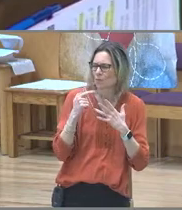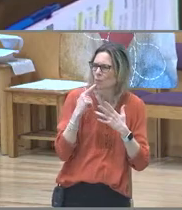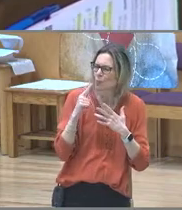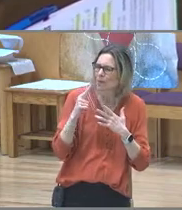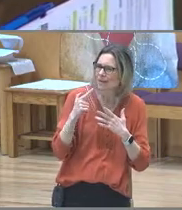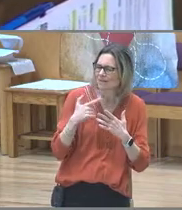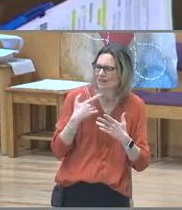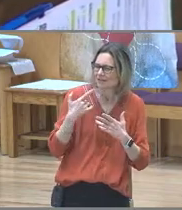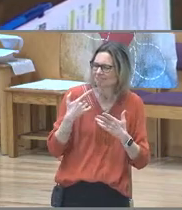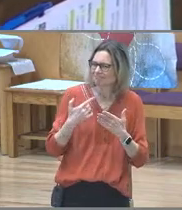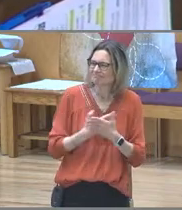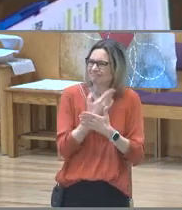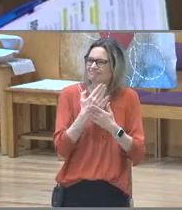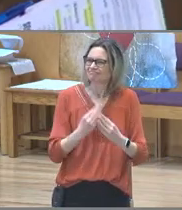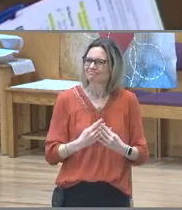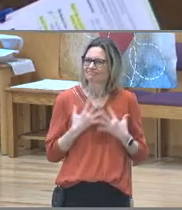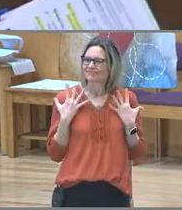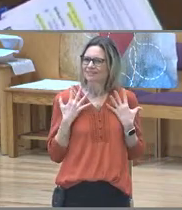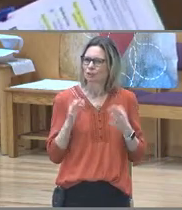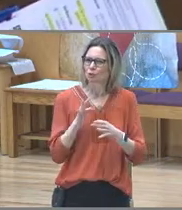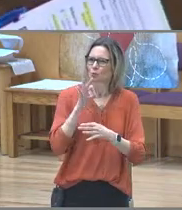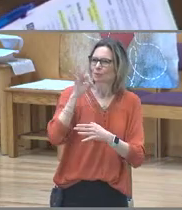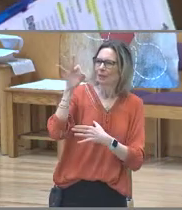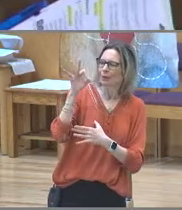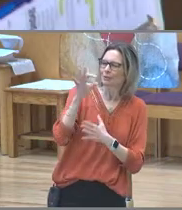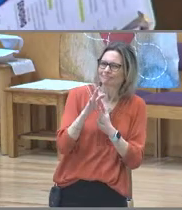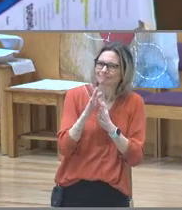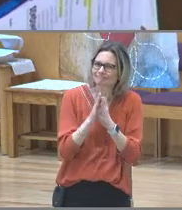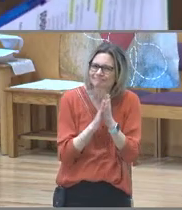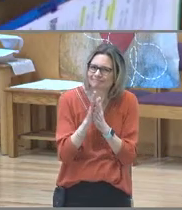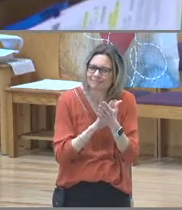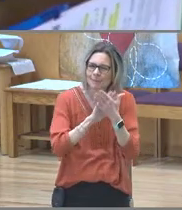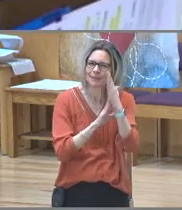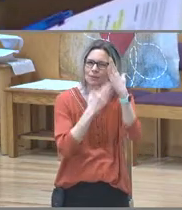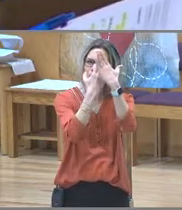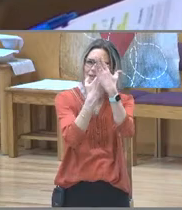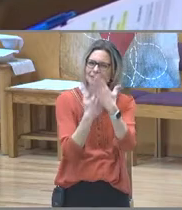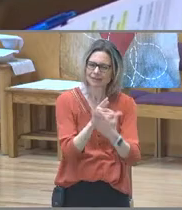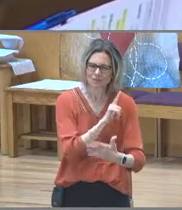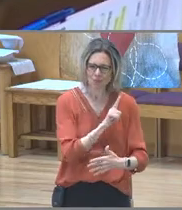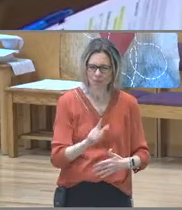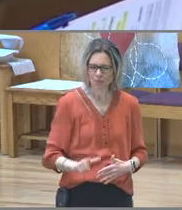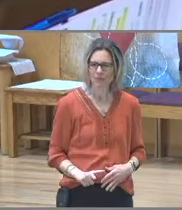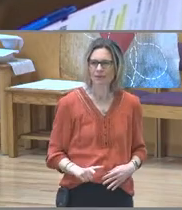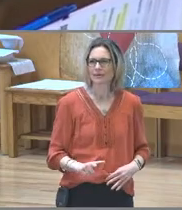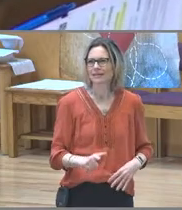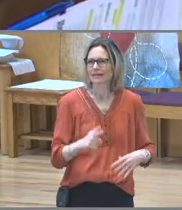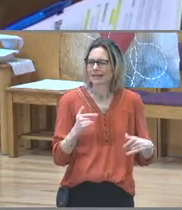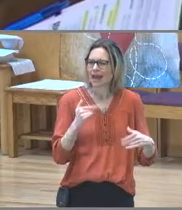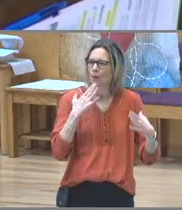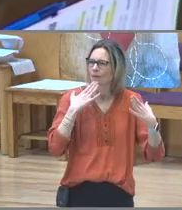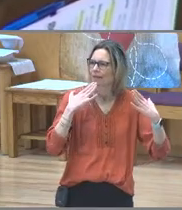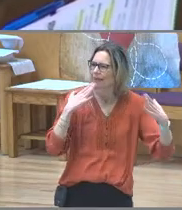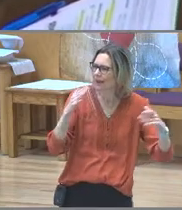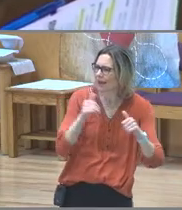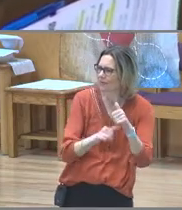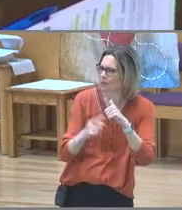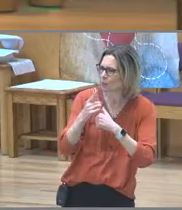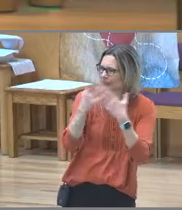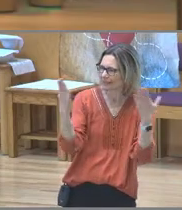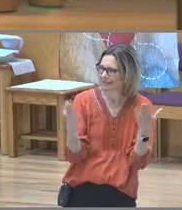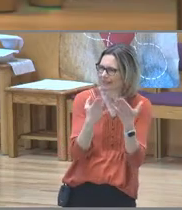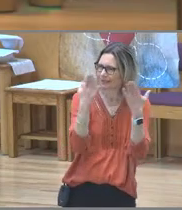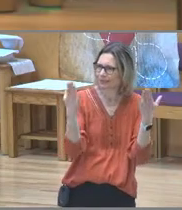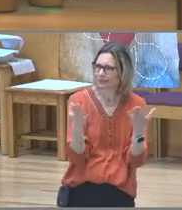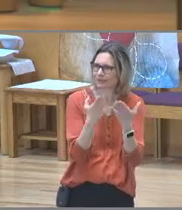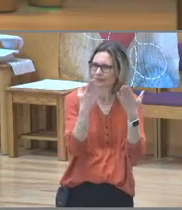refreshed in your spirit and energized to be the witnesses of the Lord. I would like now to thank everyone who is here for